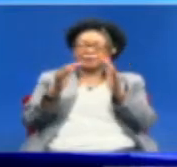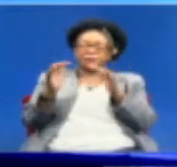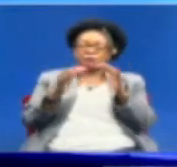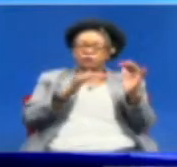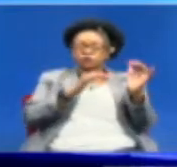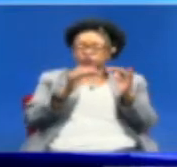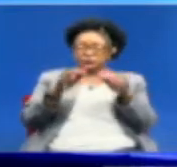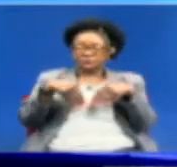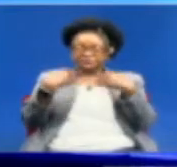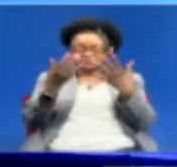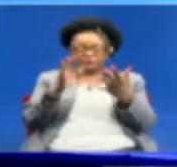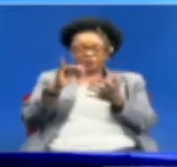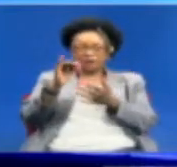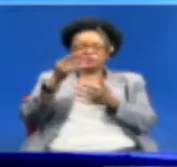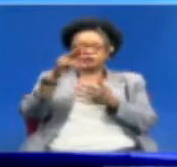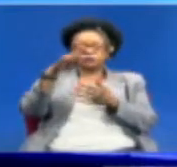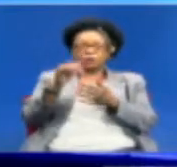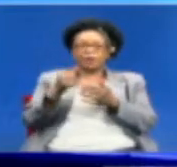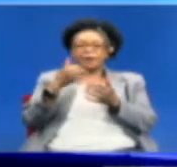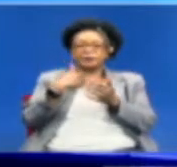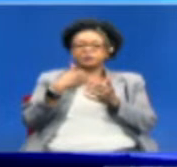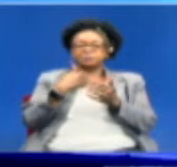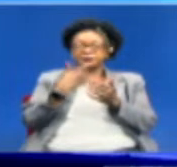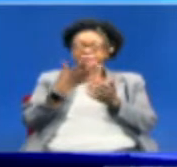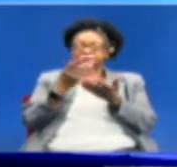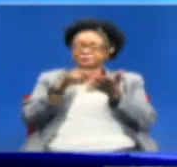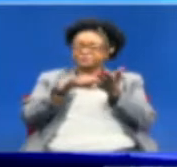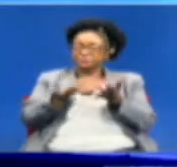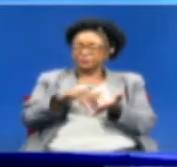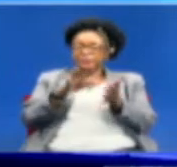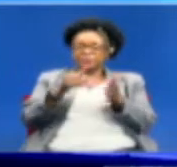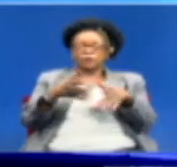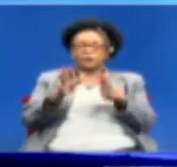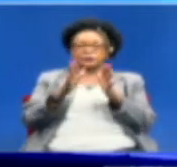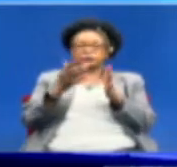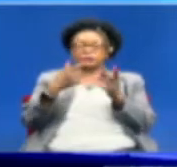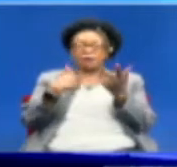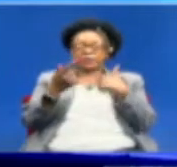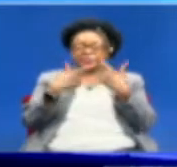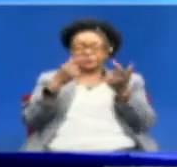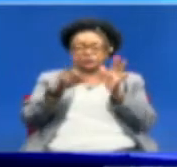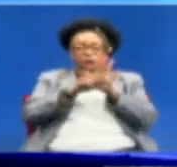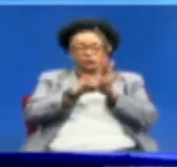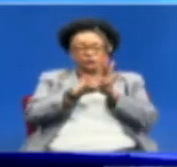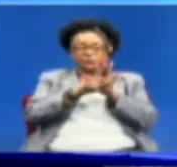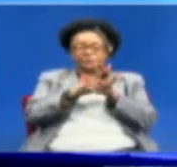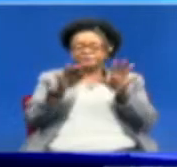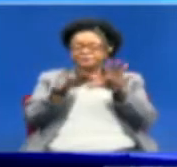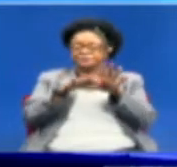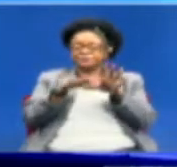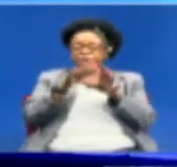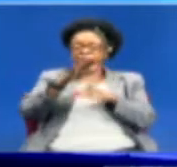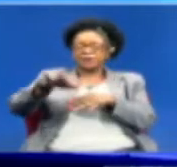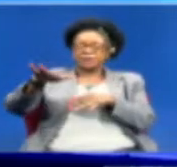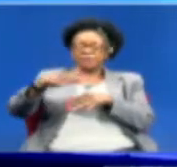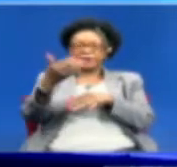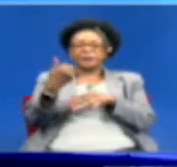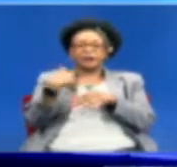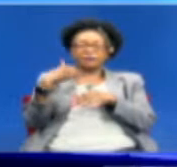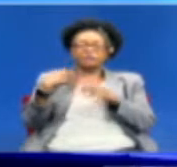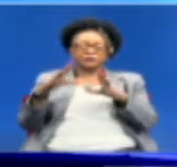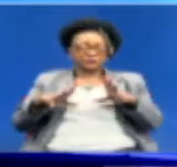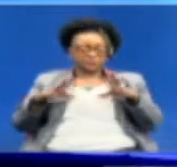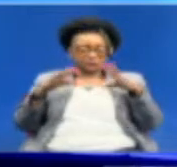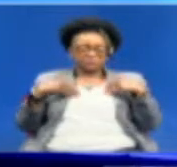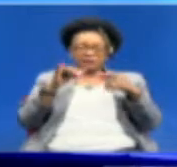majority leader Kimani Ichung'wah has been necessitated by the need to anchor the talks in law. Members of Parliament have welcomed the move,